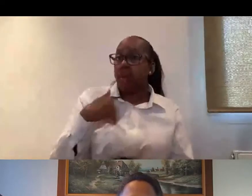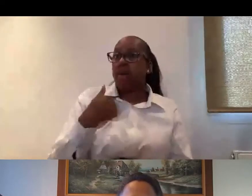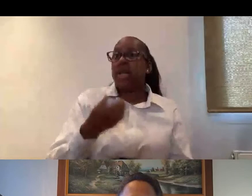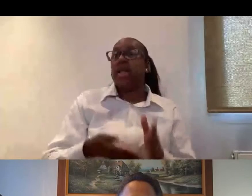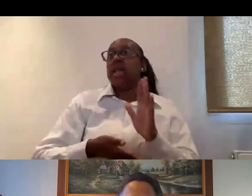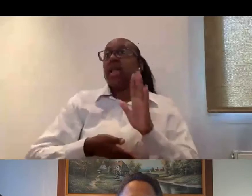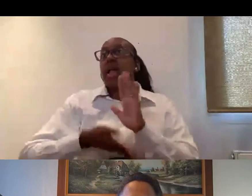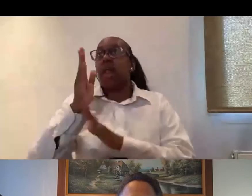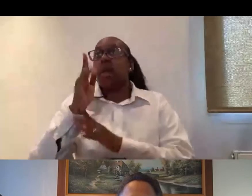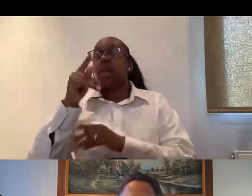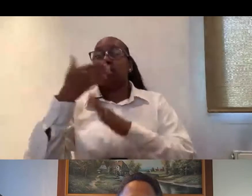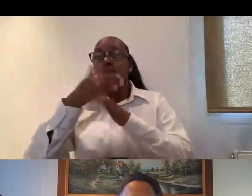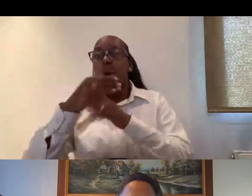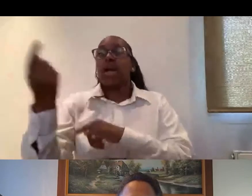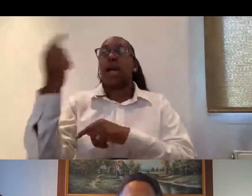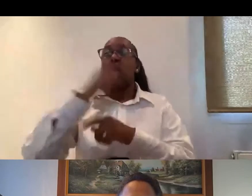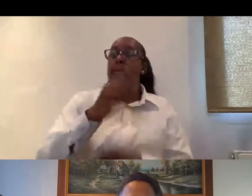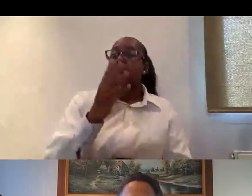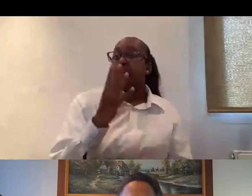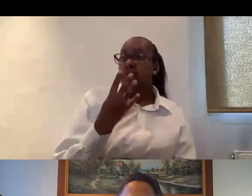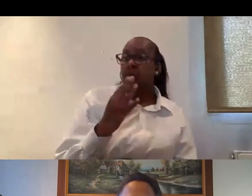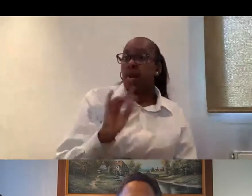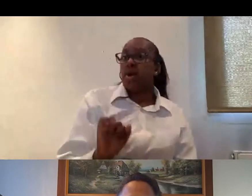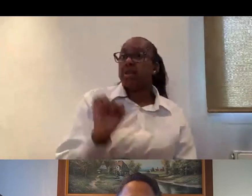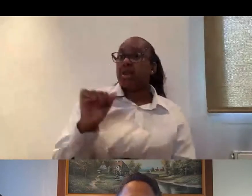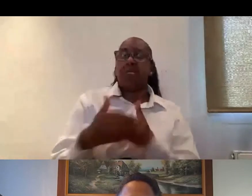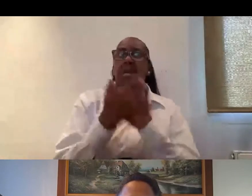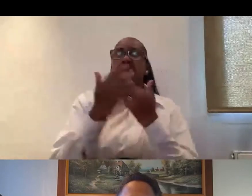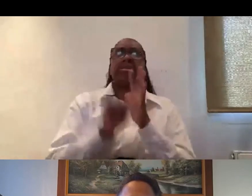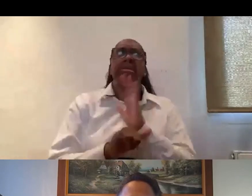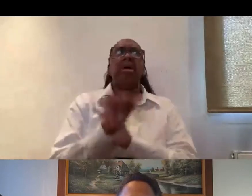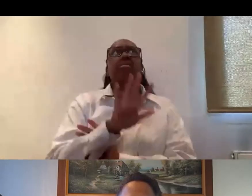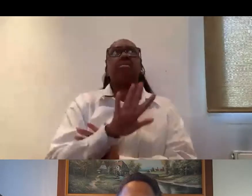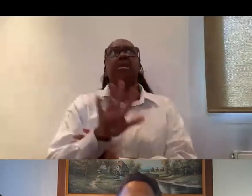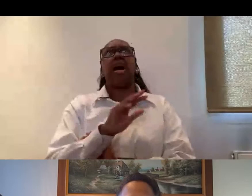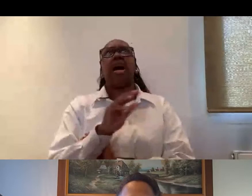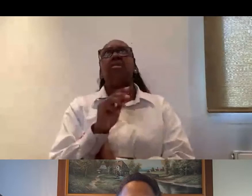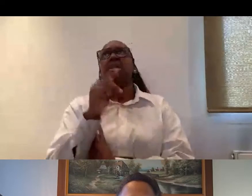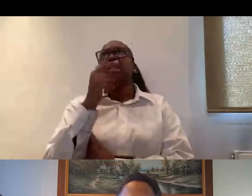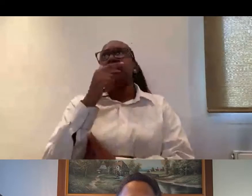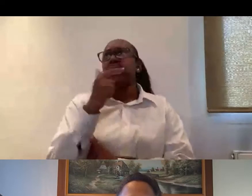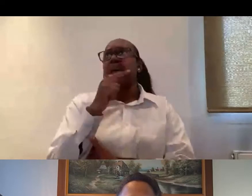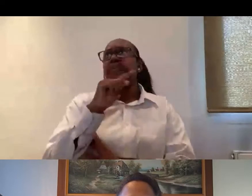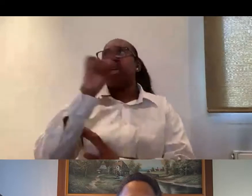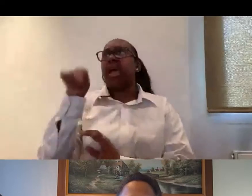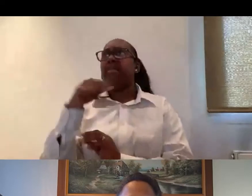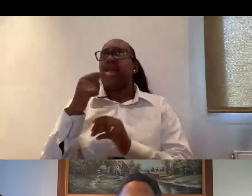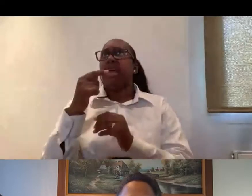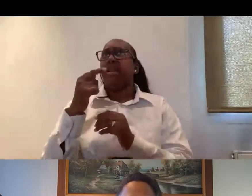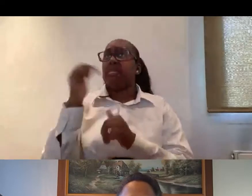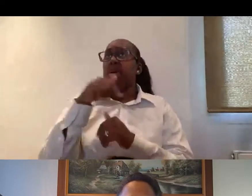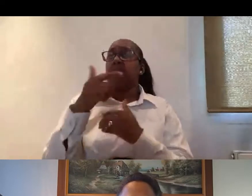to pick my little boy up from school. So normally my day starts at 7 and it finishes probably about 9 o'clock at night. So now I'm sort of getting